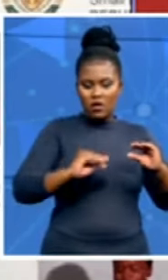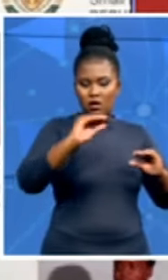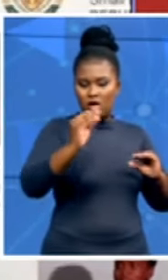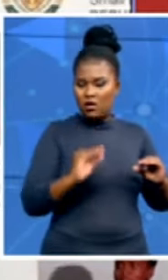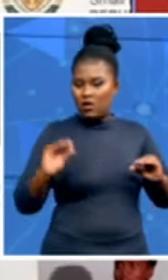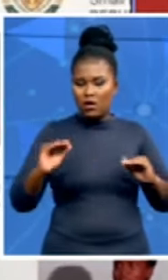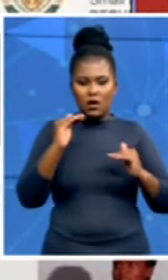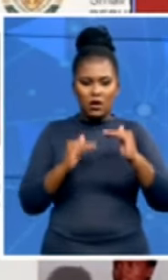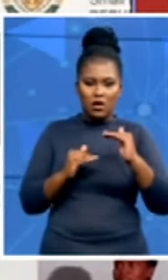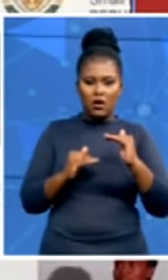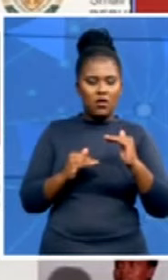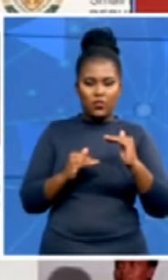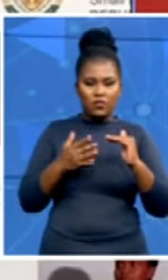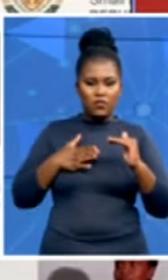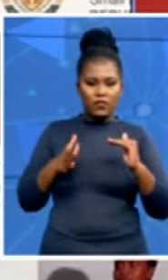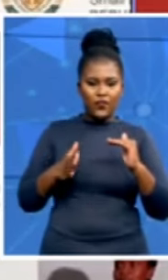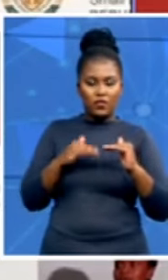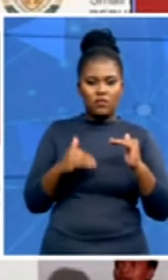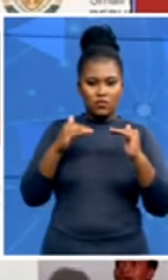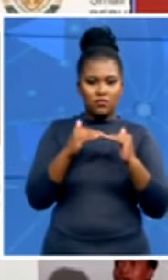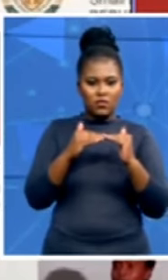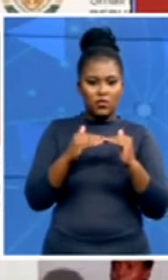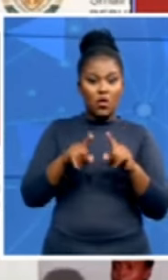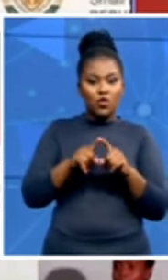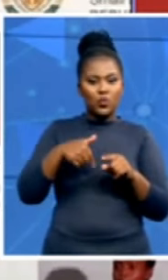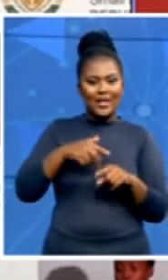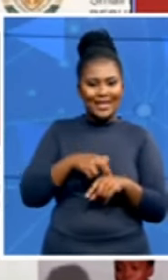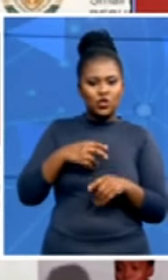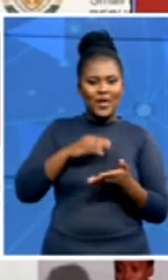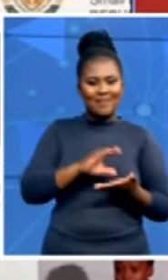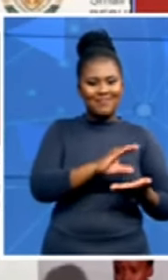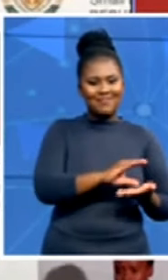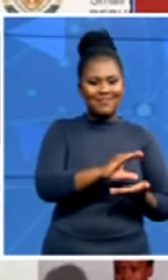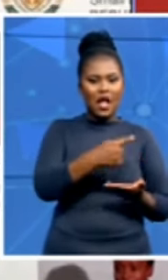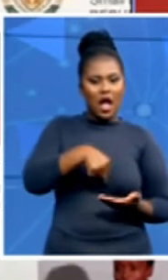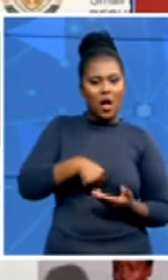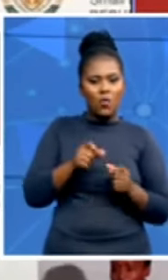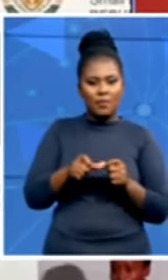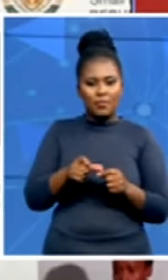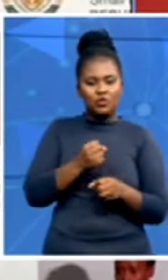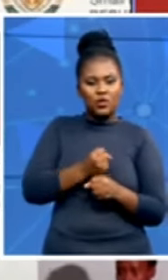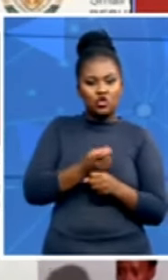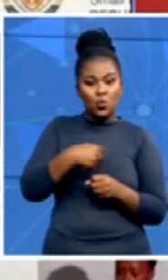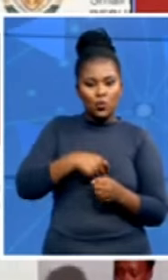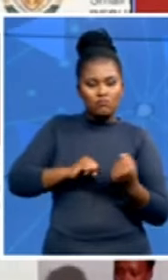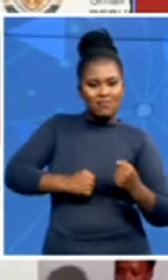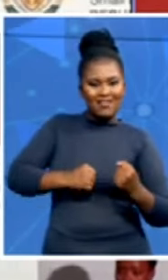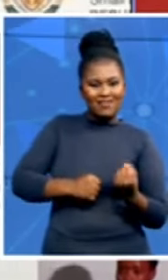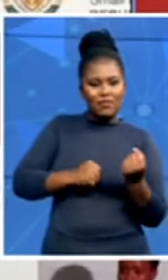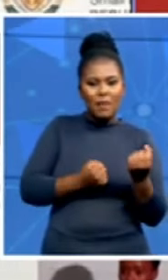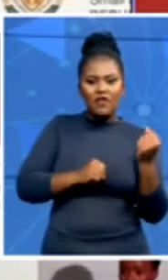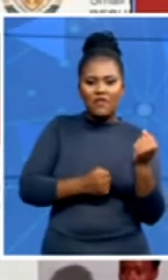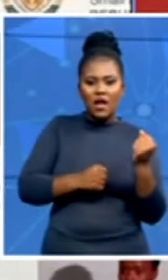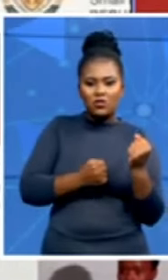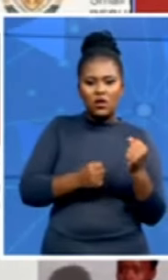we really invest in our people to be able to manufacture or play a meaningful role in growing our economy. And that means we've